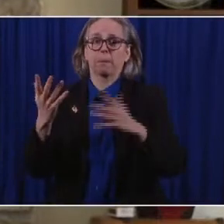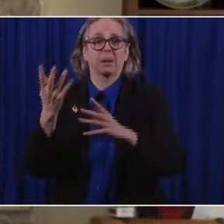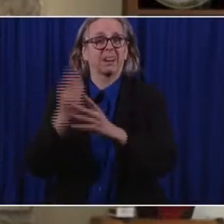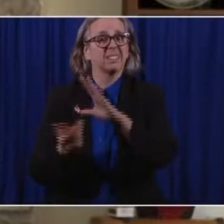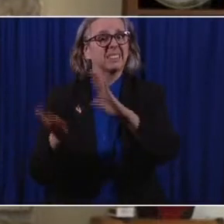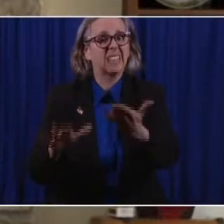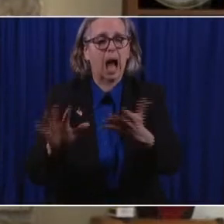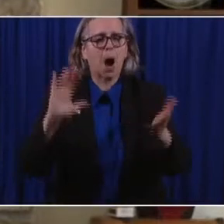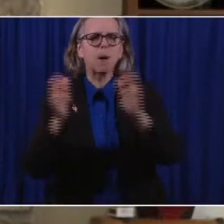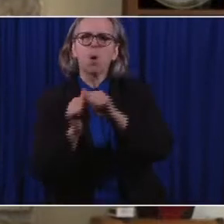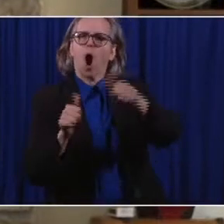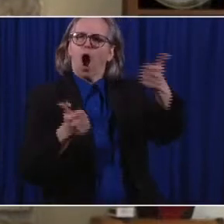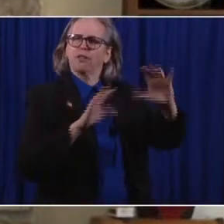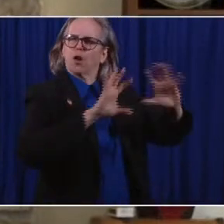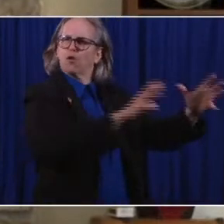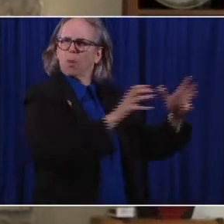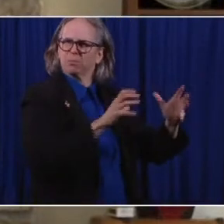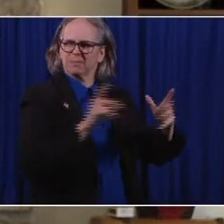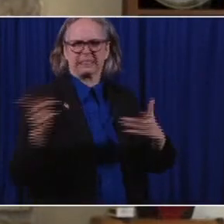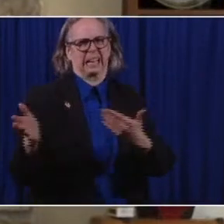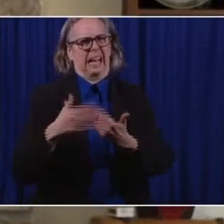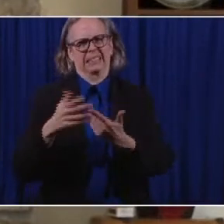so 80 and older.